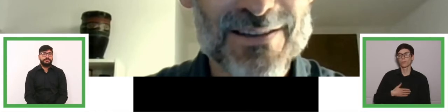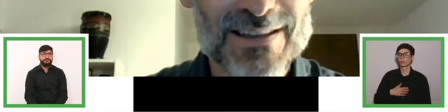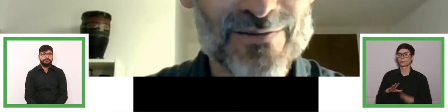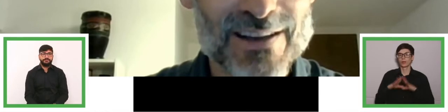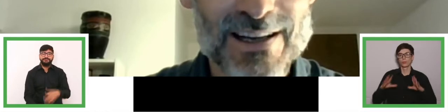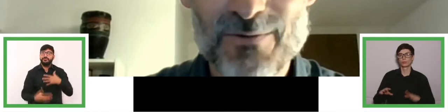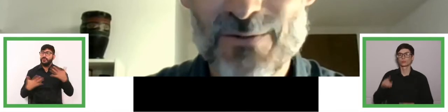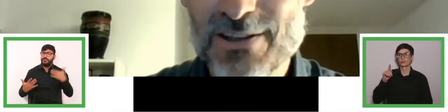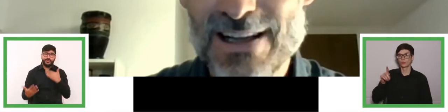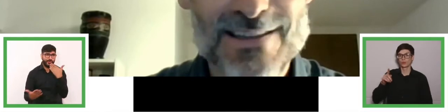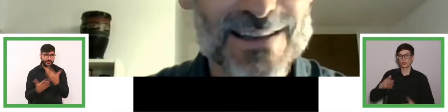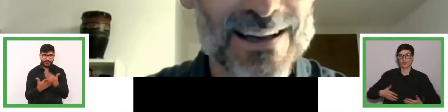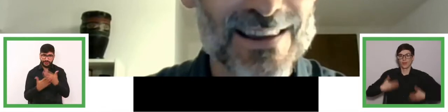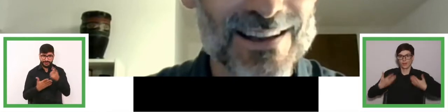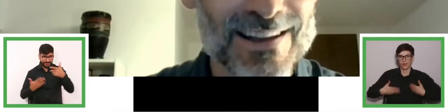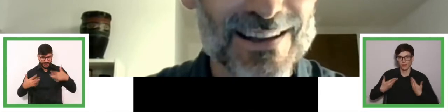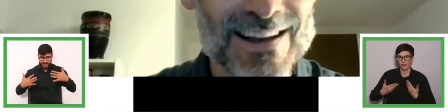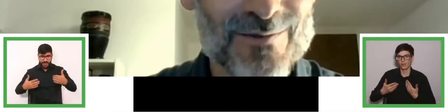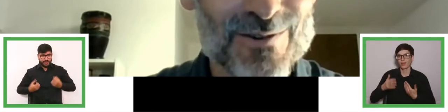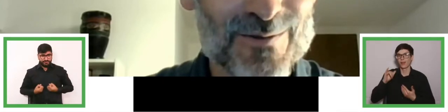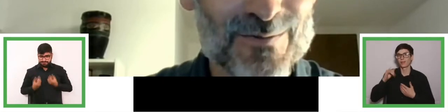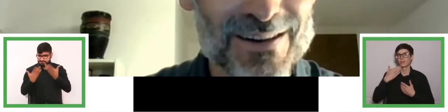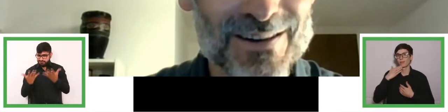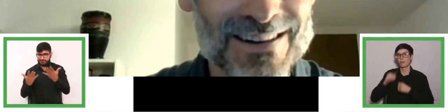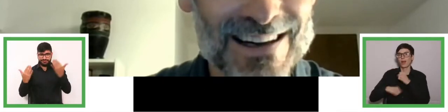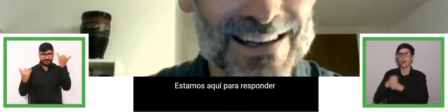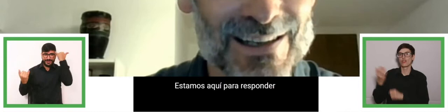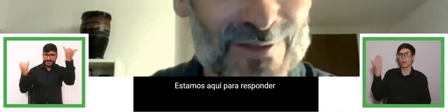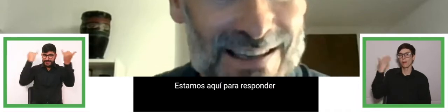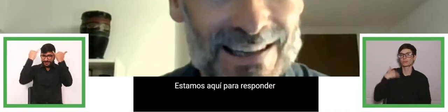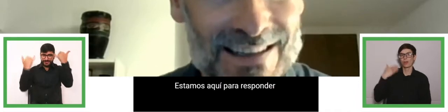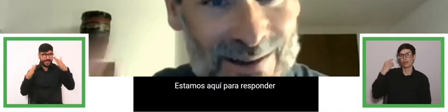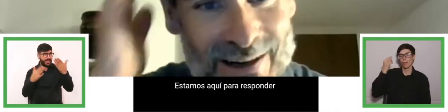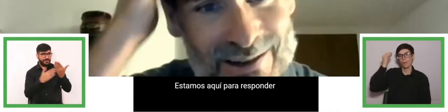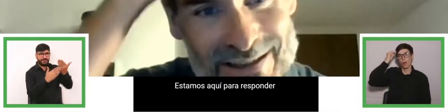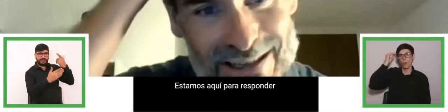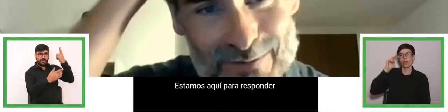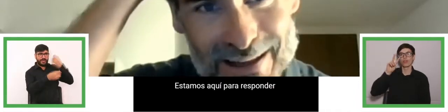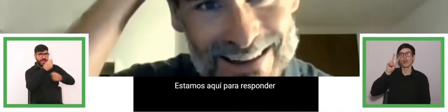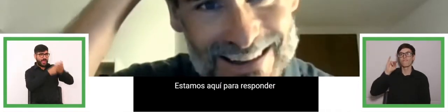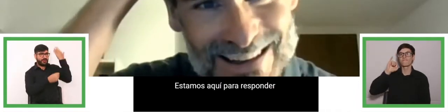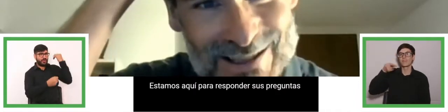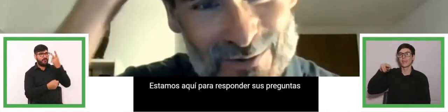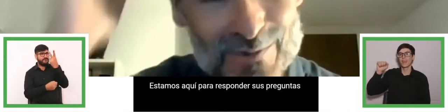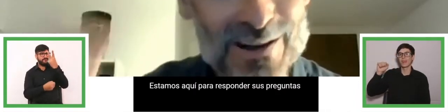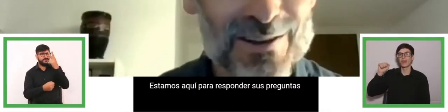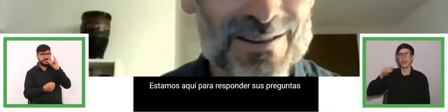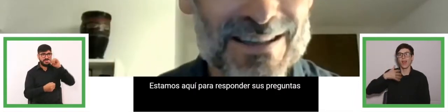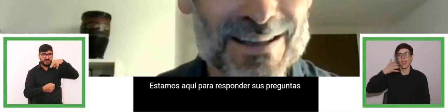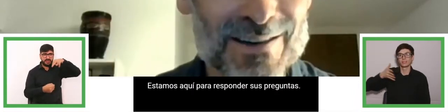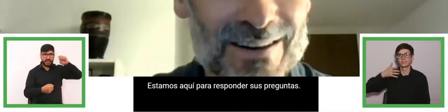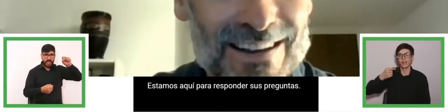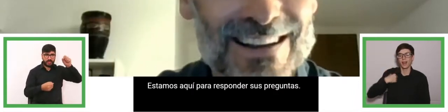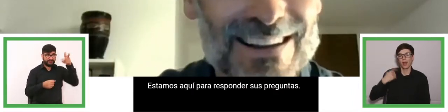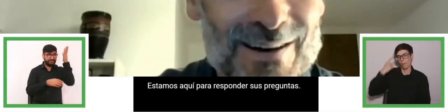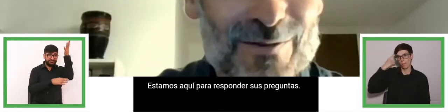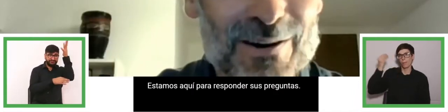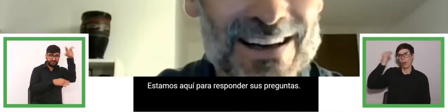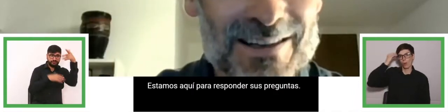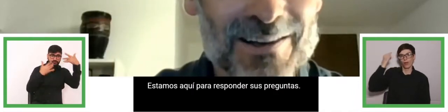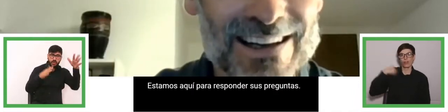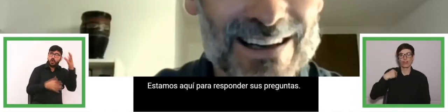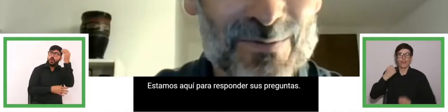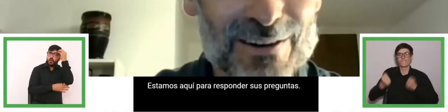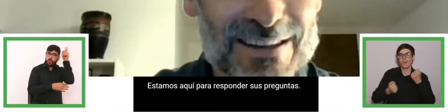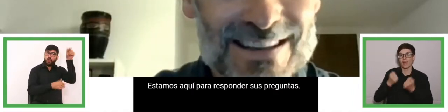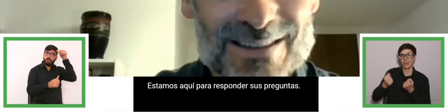the conference in Vienna, we were dancing in the room, kindly facilitated by your team, something we could consider for our